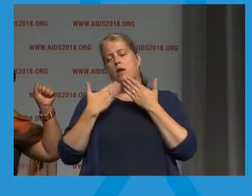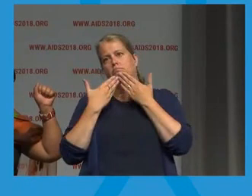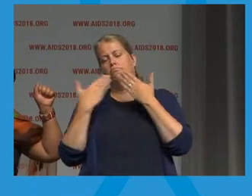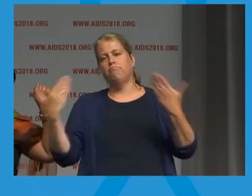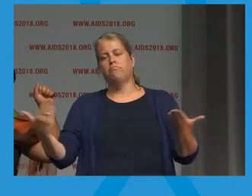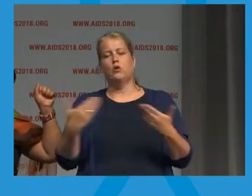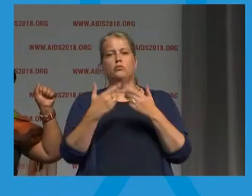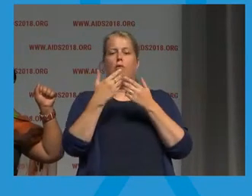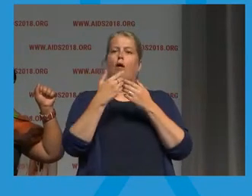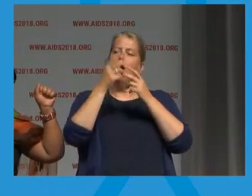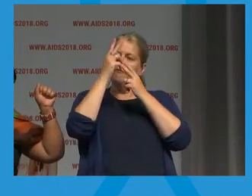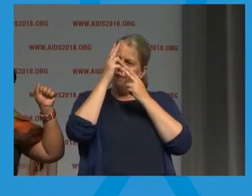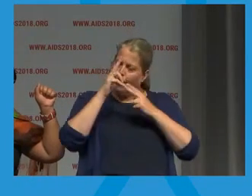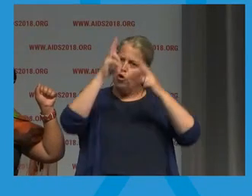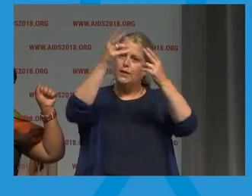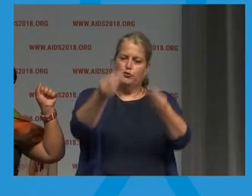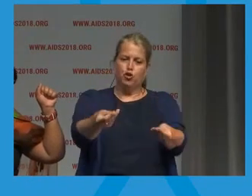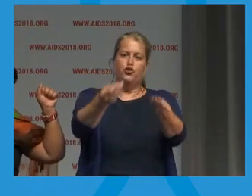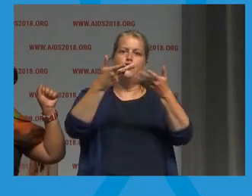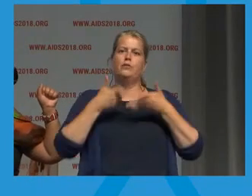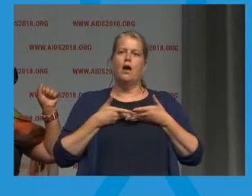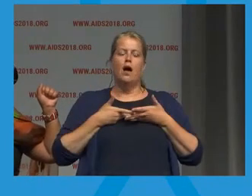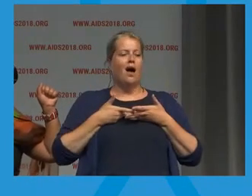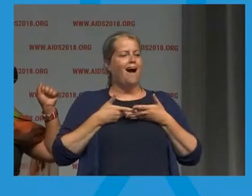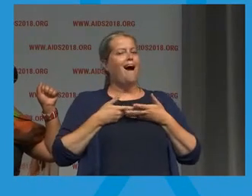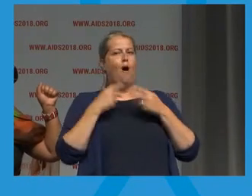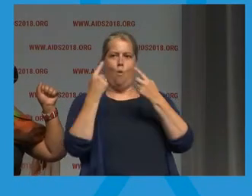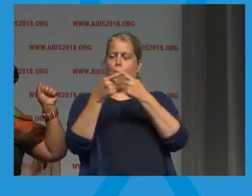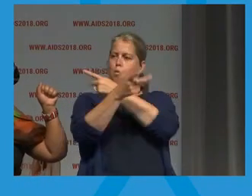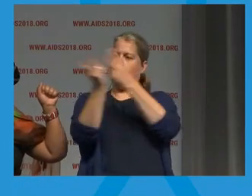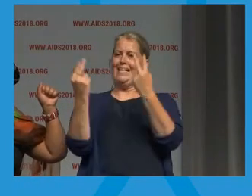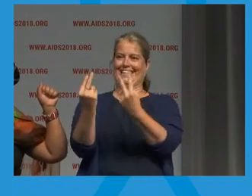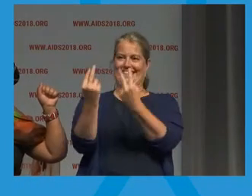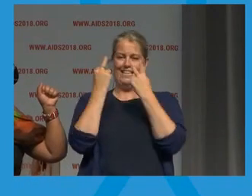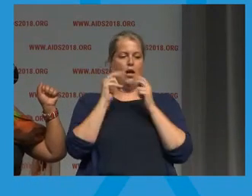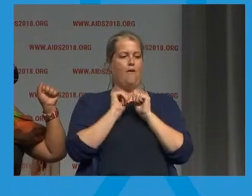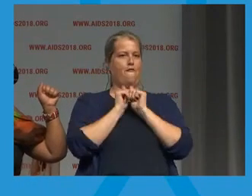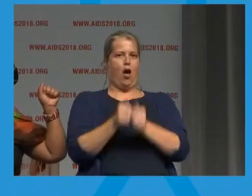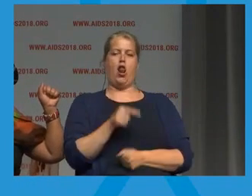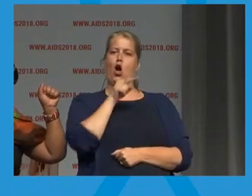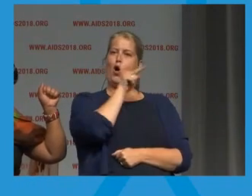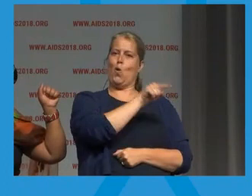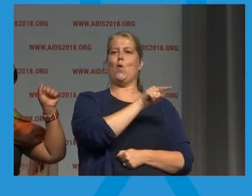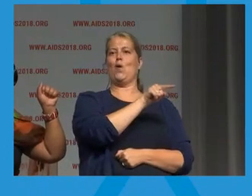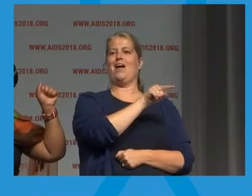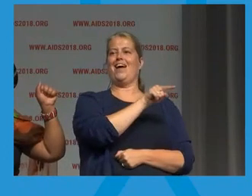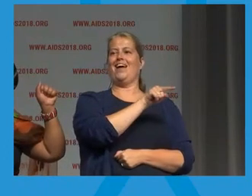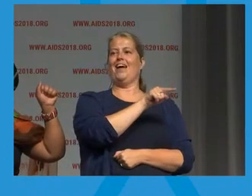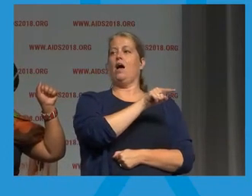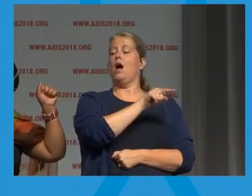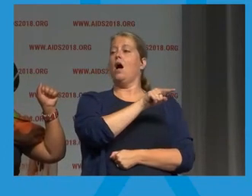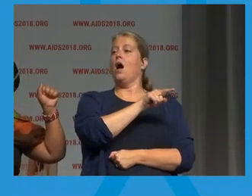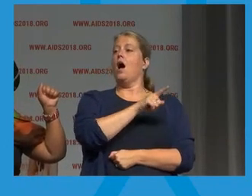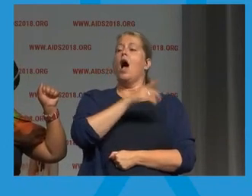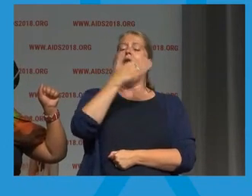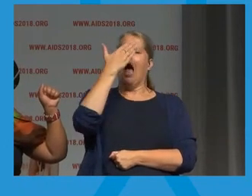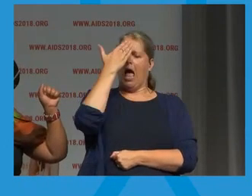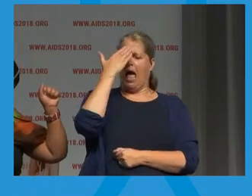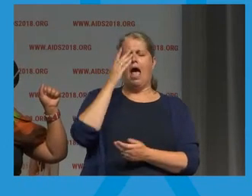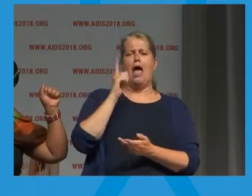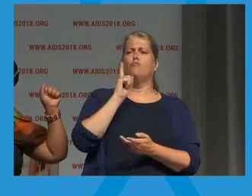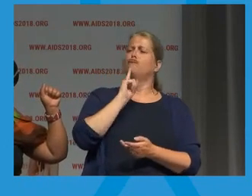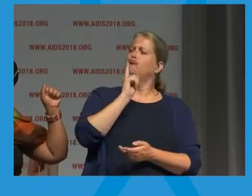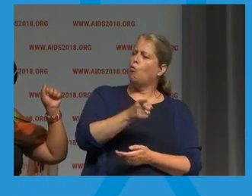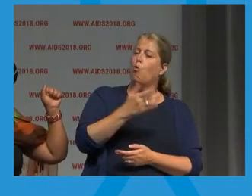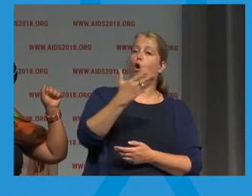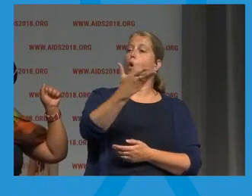to be seen to be following in Prudence's footsteps, because I am very sure that every other nominee for this